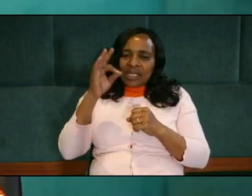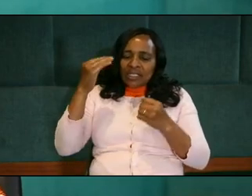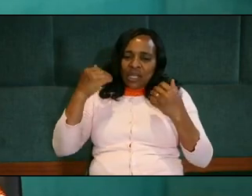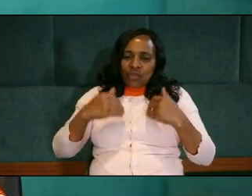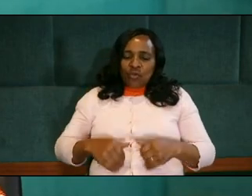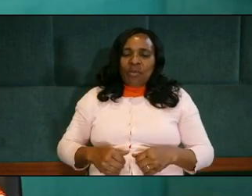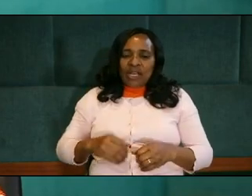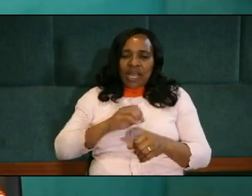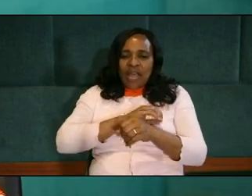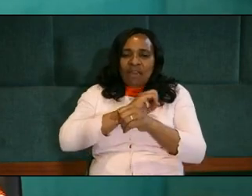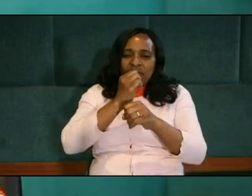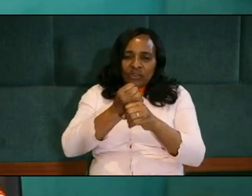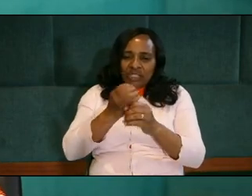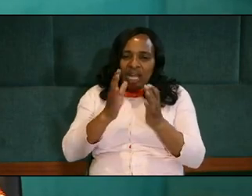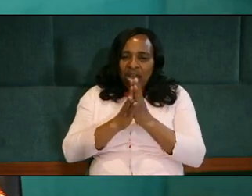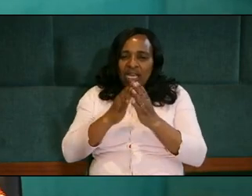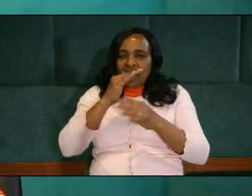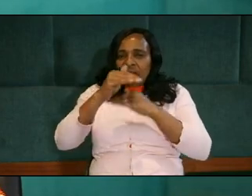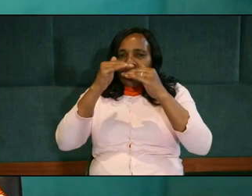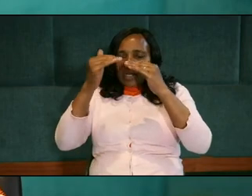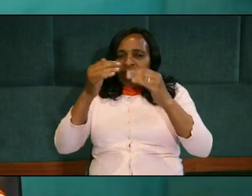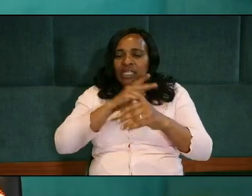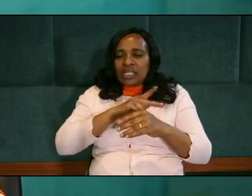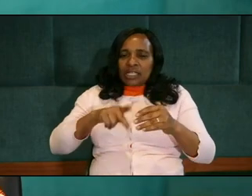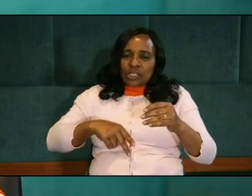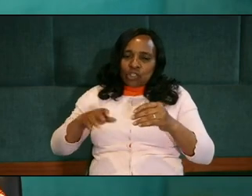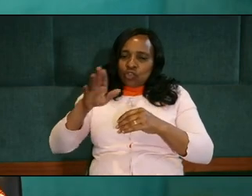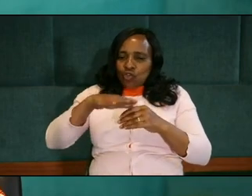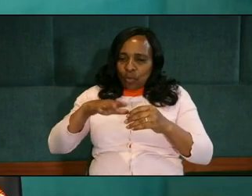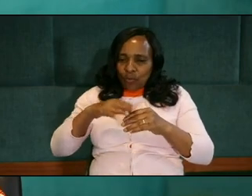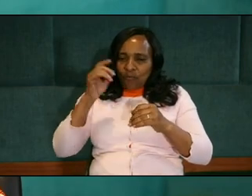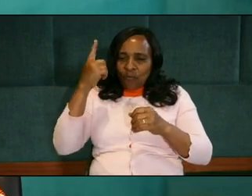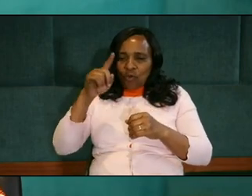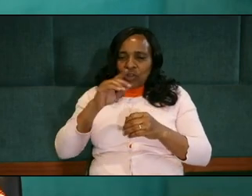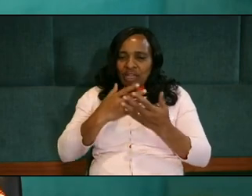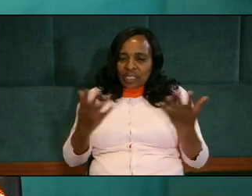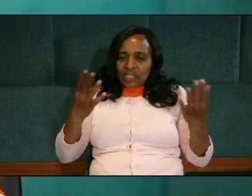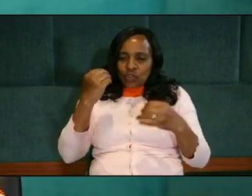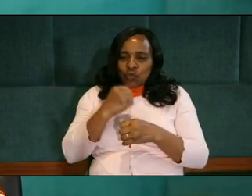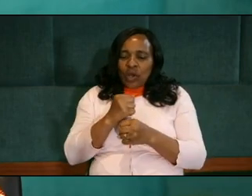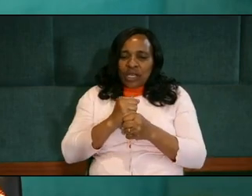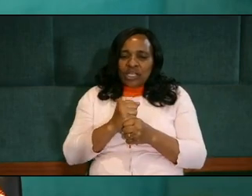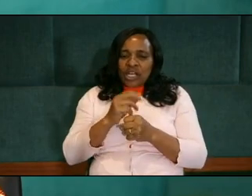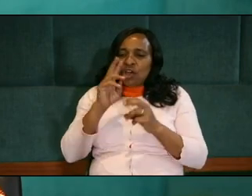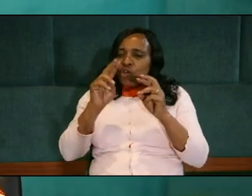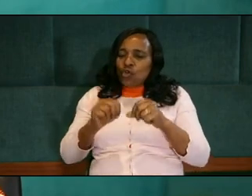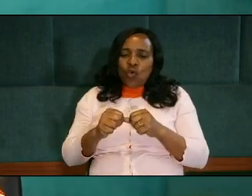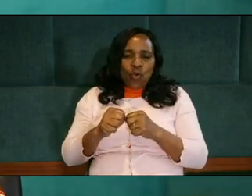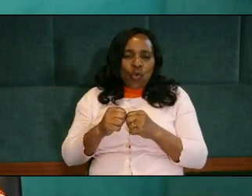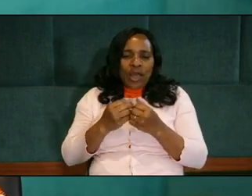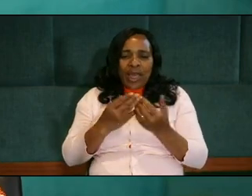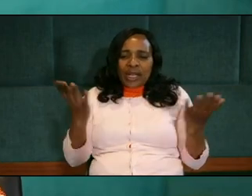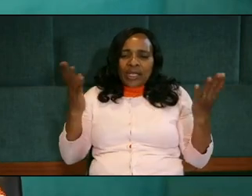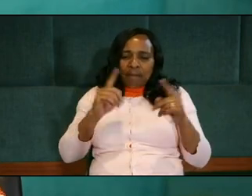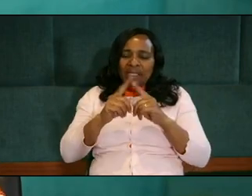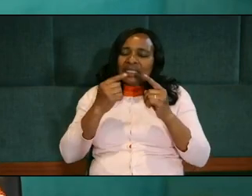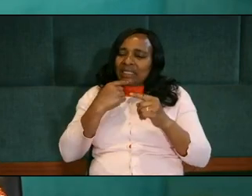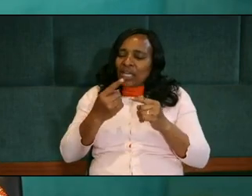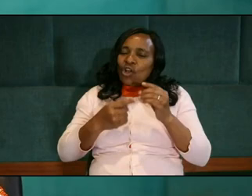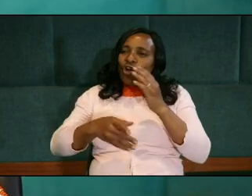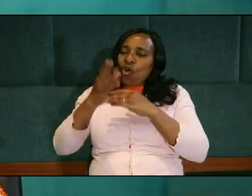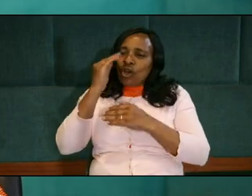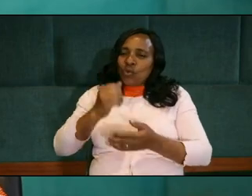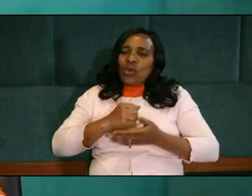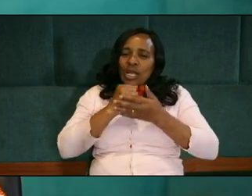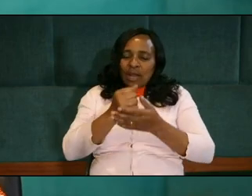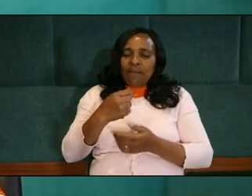and divine intervention for things to work. So don't actually go there with no content whatsoever, but you're saying, you know, God will help me. He will not